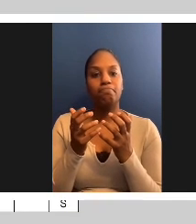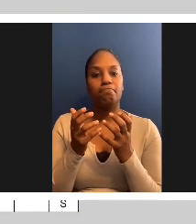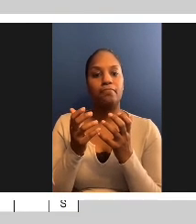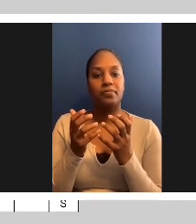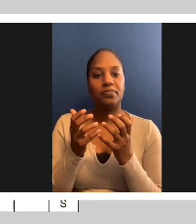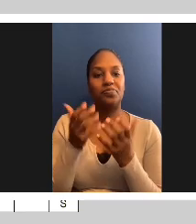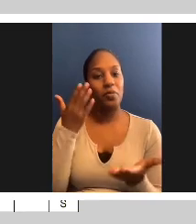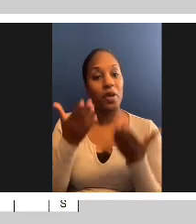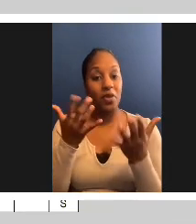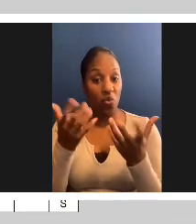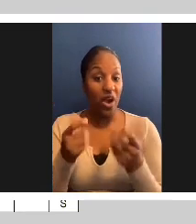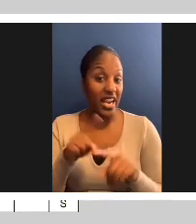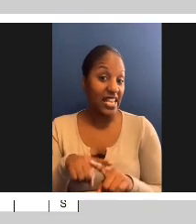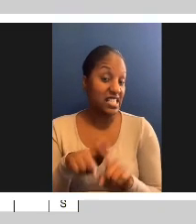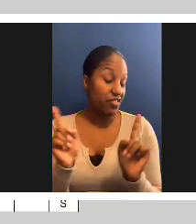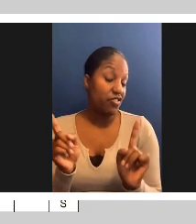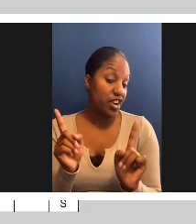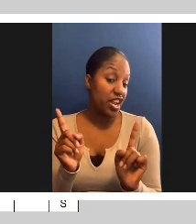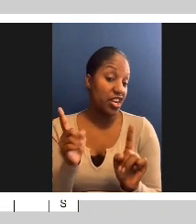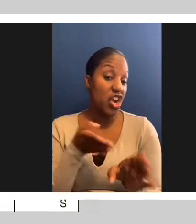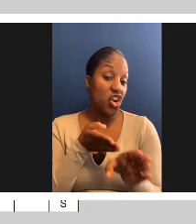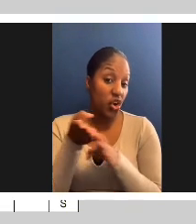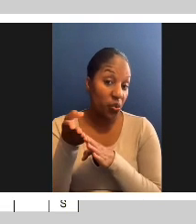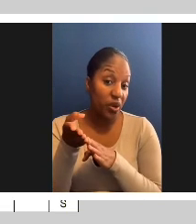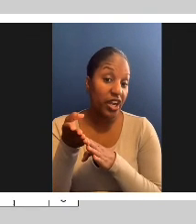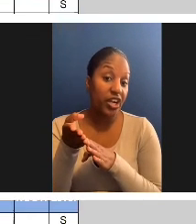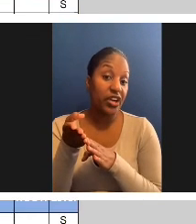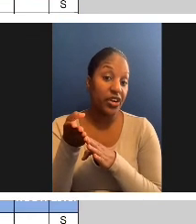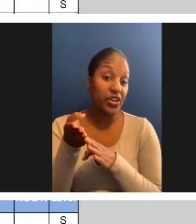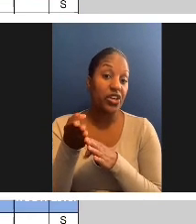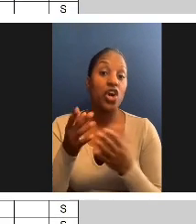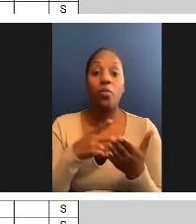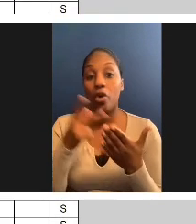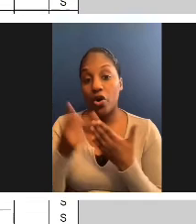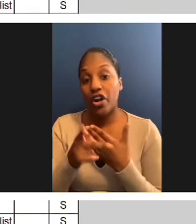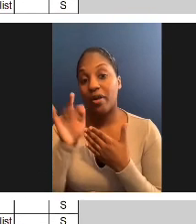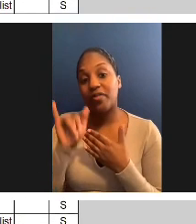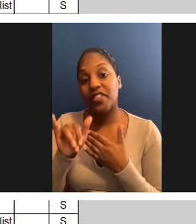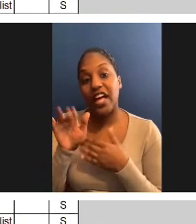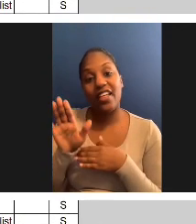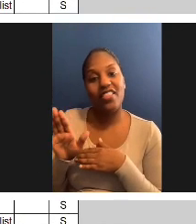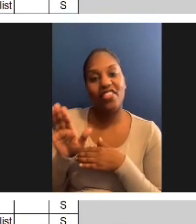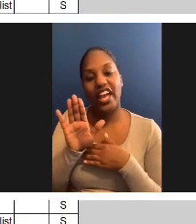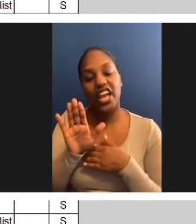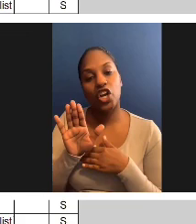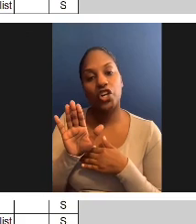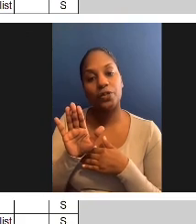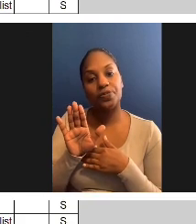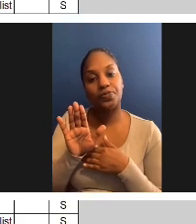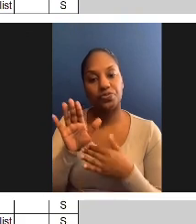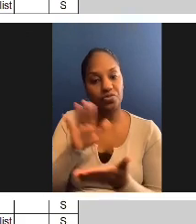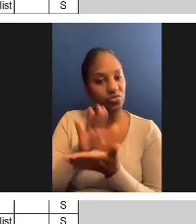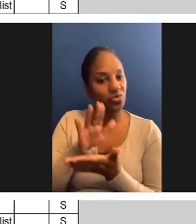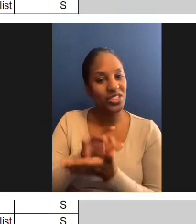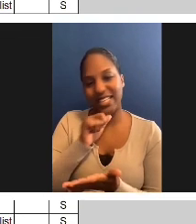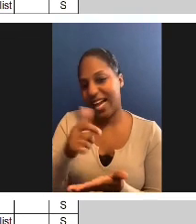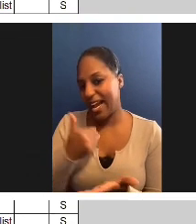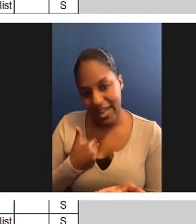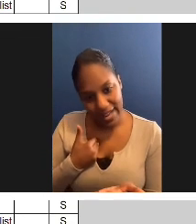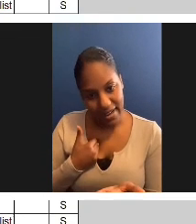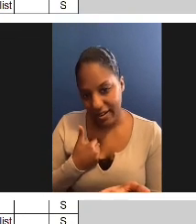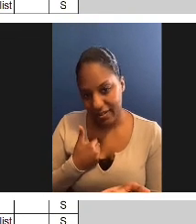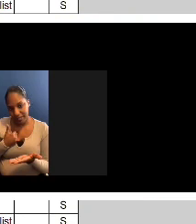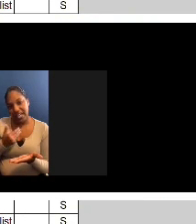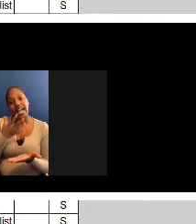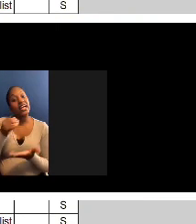might want a different career tech ed program that their school does not have, and they